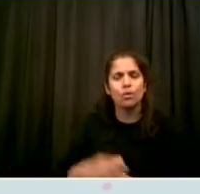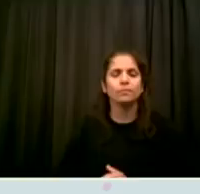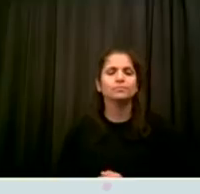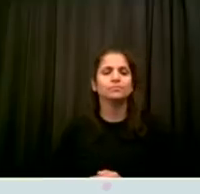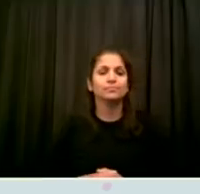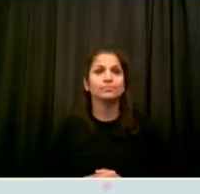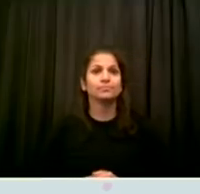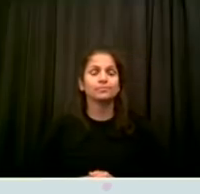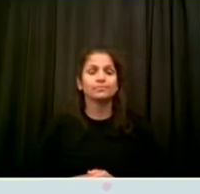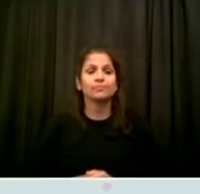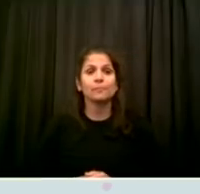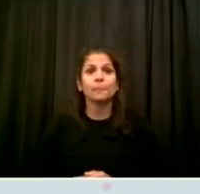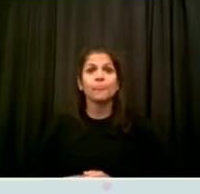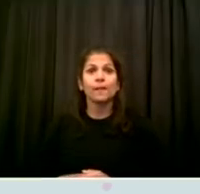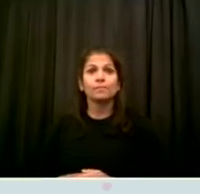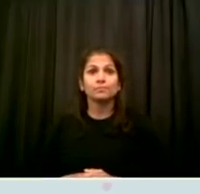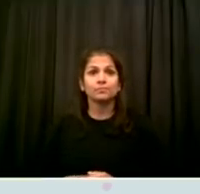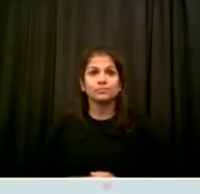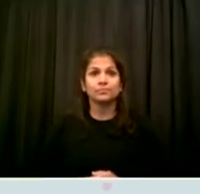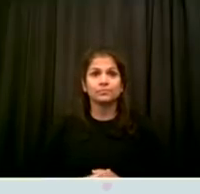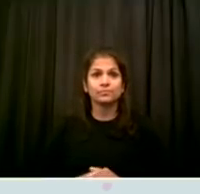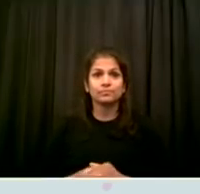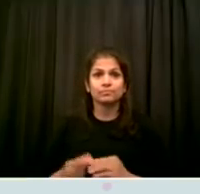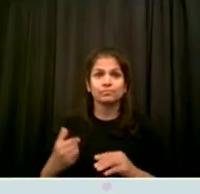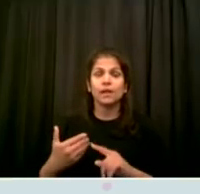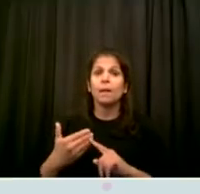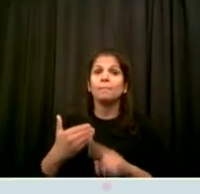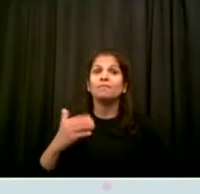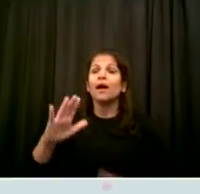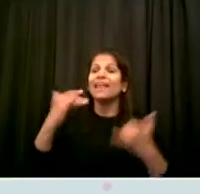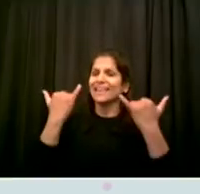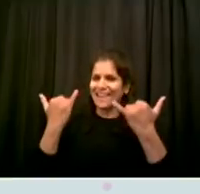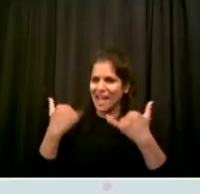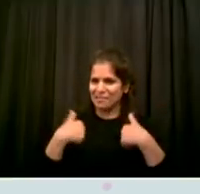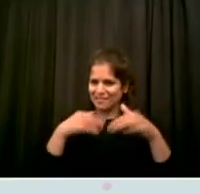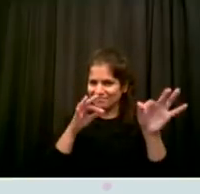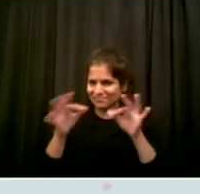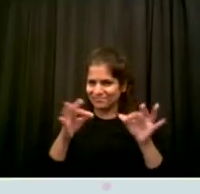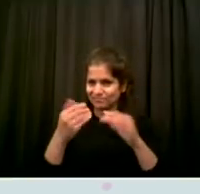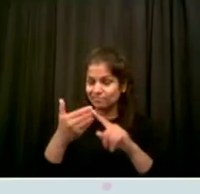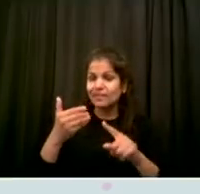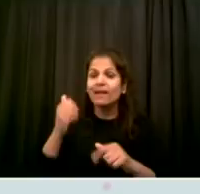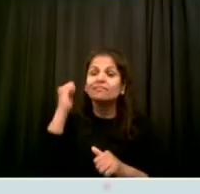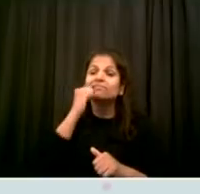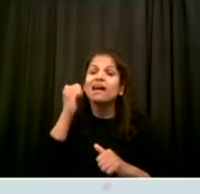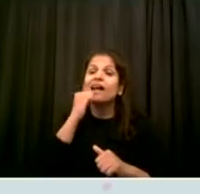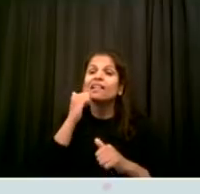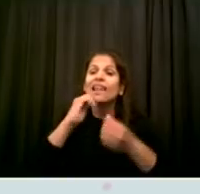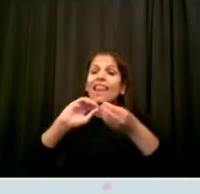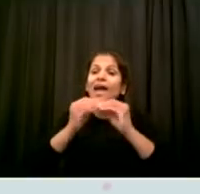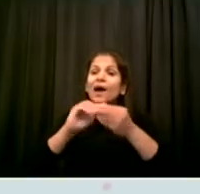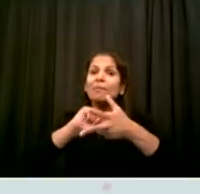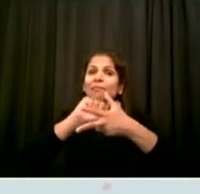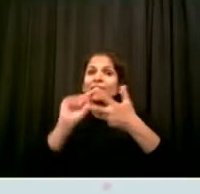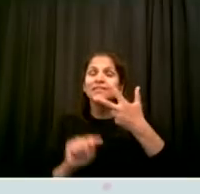Before I go to our daily indicators and our thresholds, I want to talk